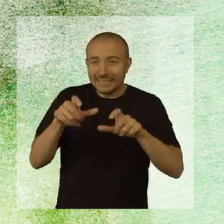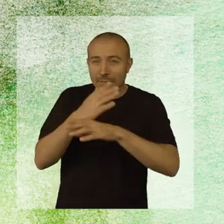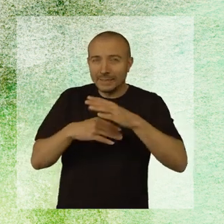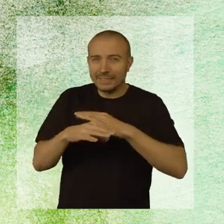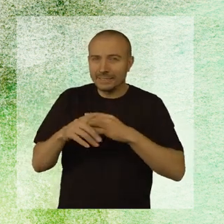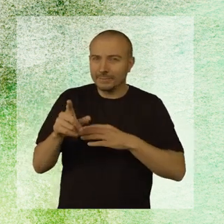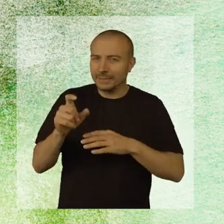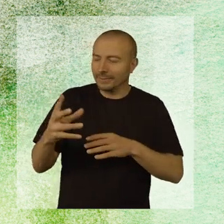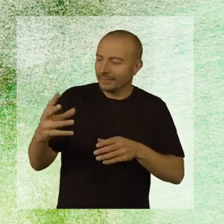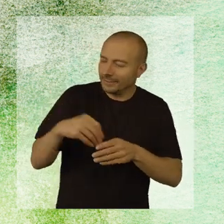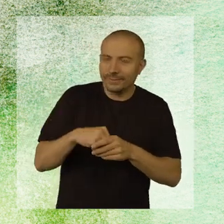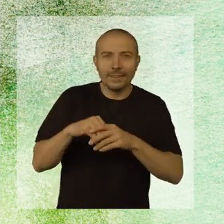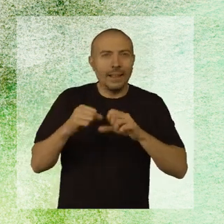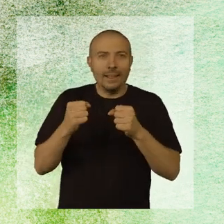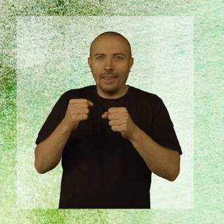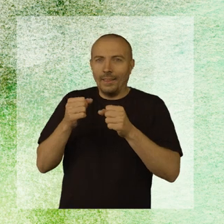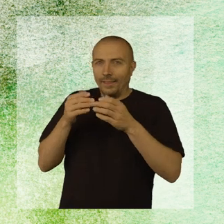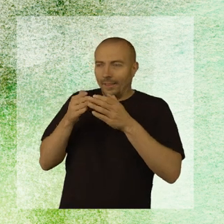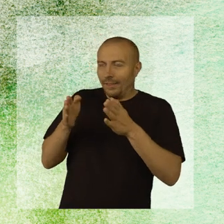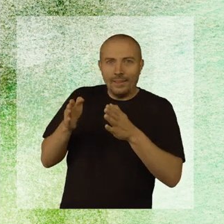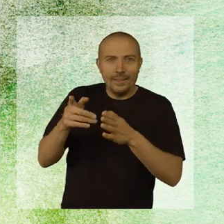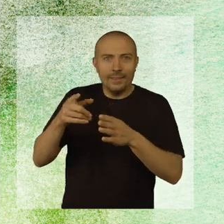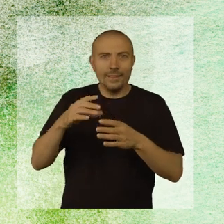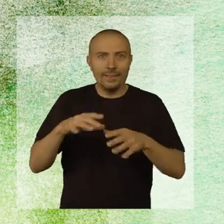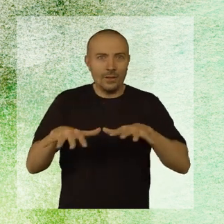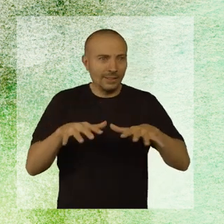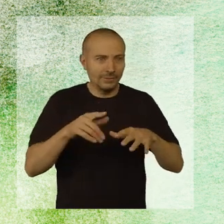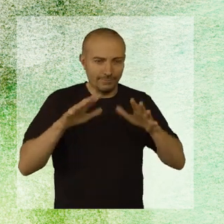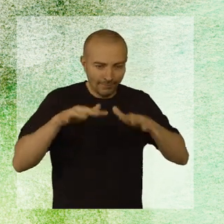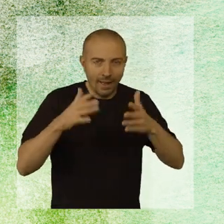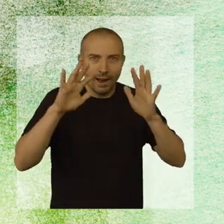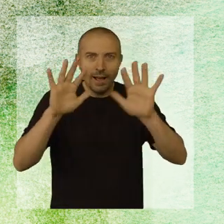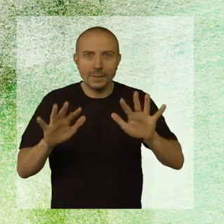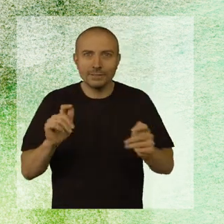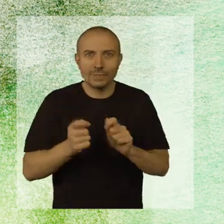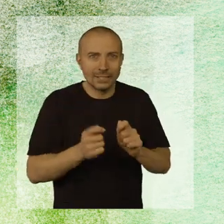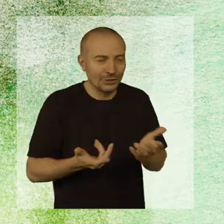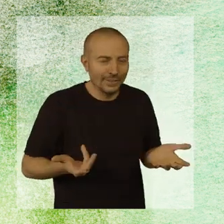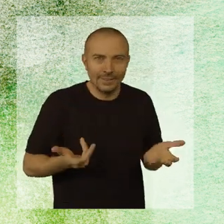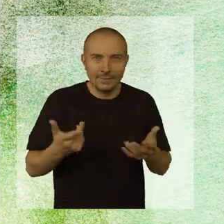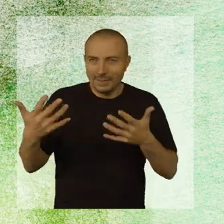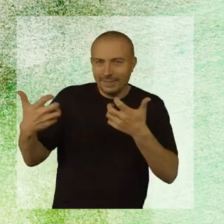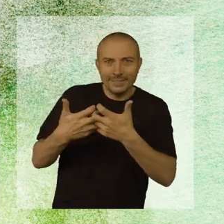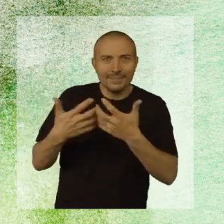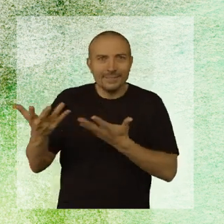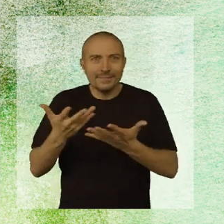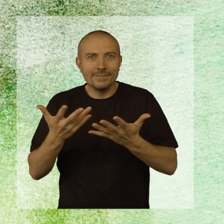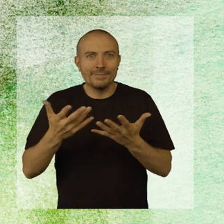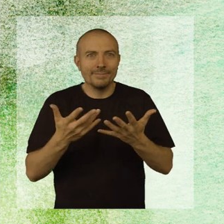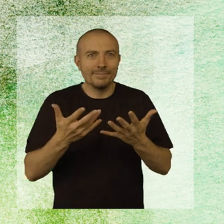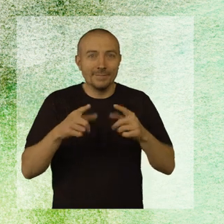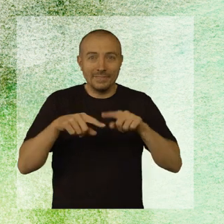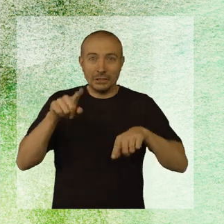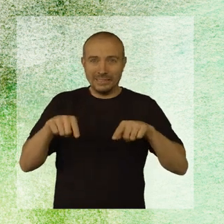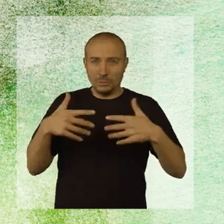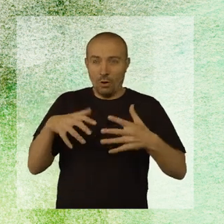the diverse need of people with disabilities cannot be addressed by the CSOs working on the